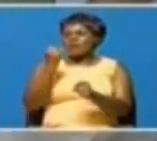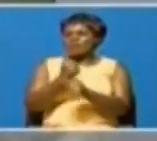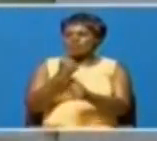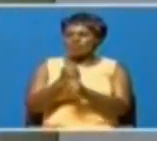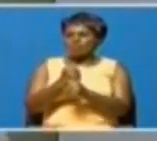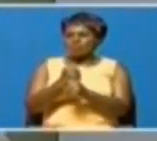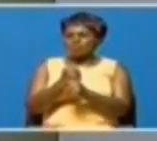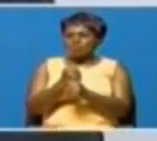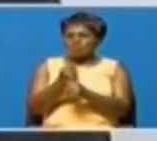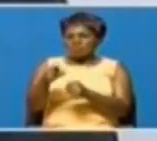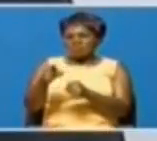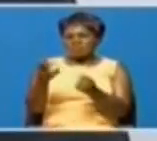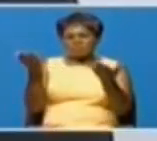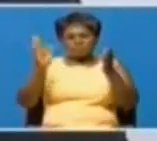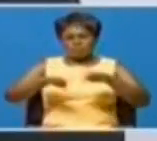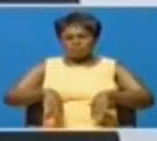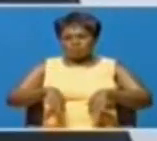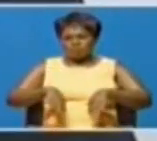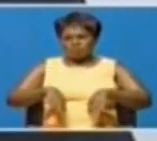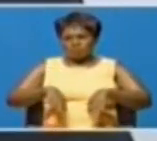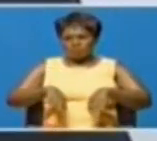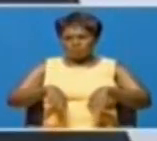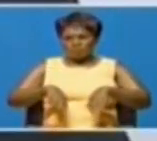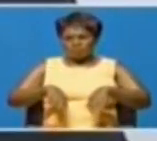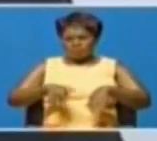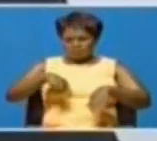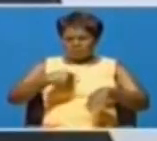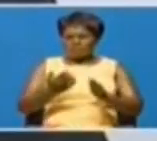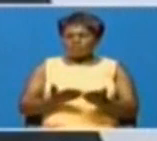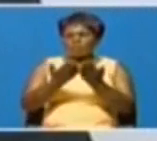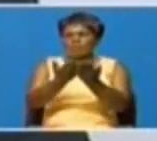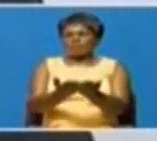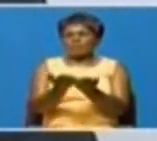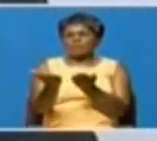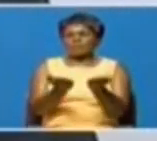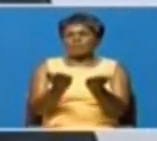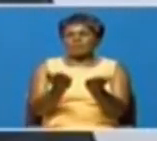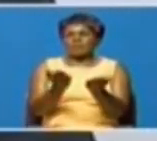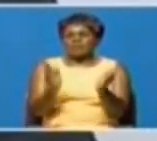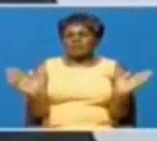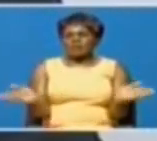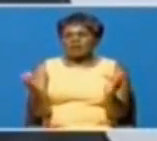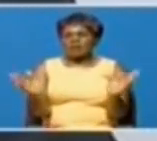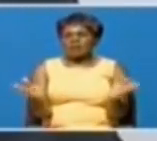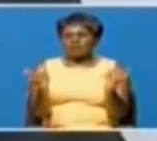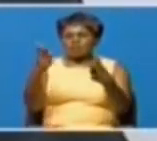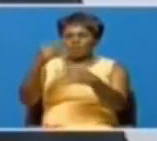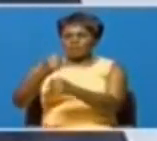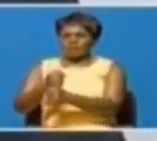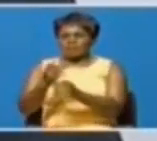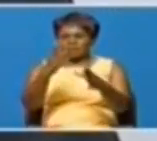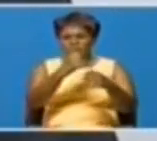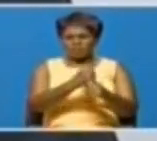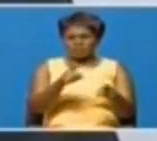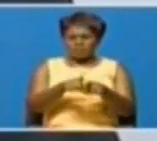operation site falls apart. We're a platform provider. We continue to encourage companies like